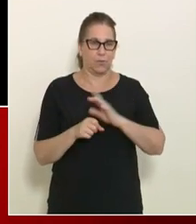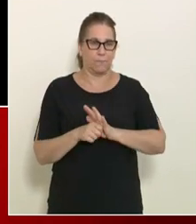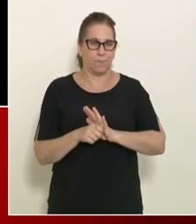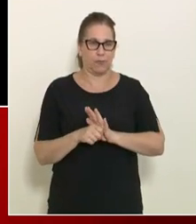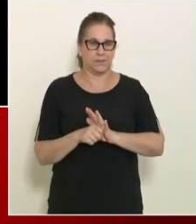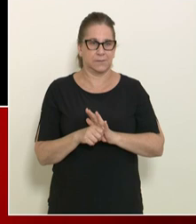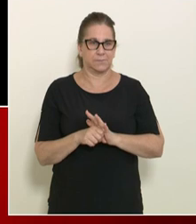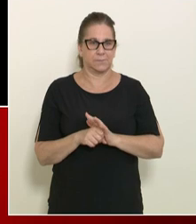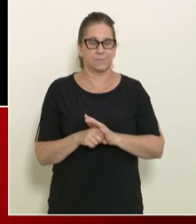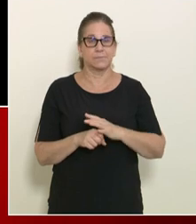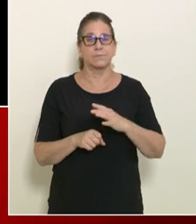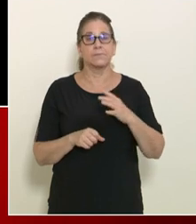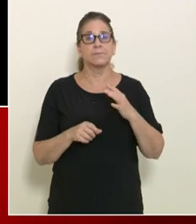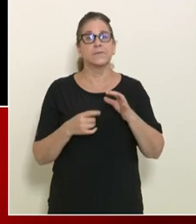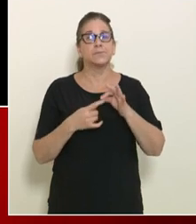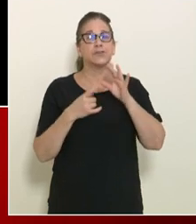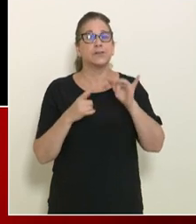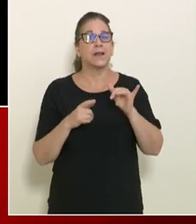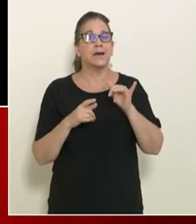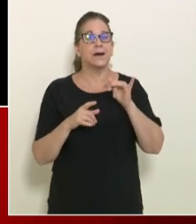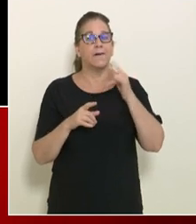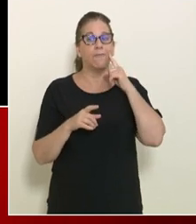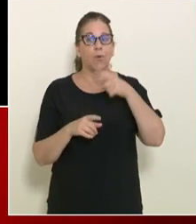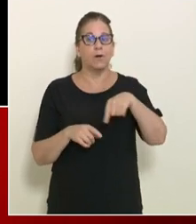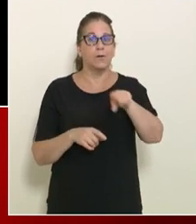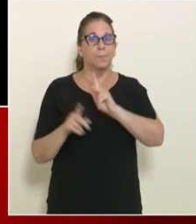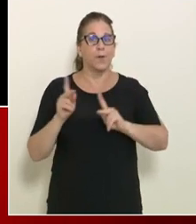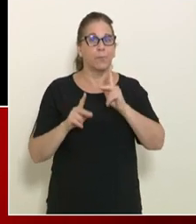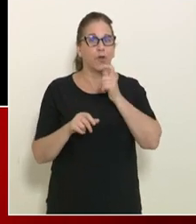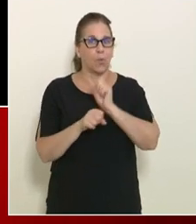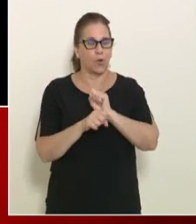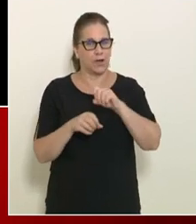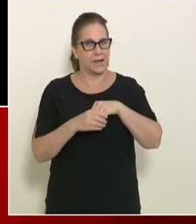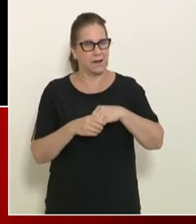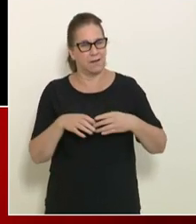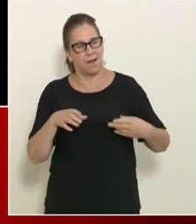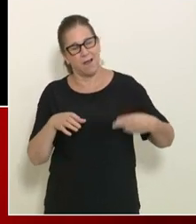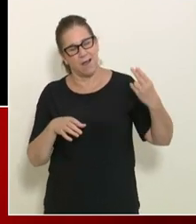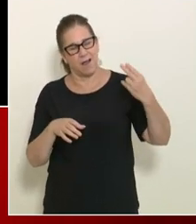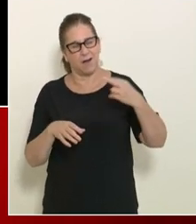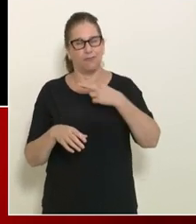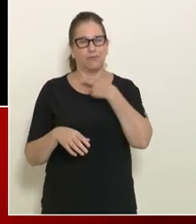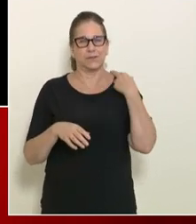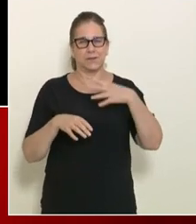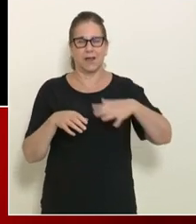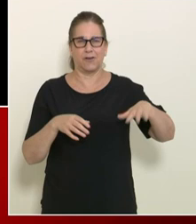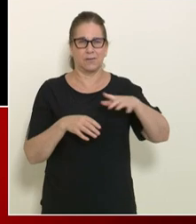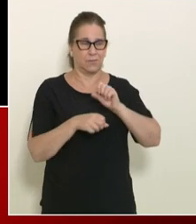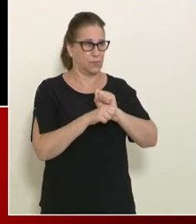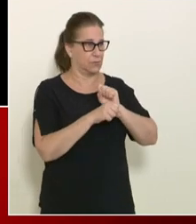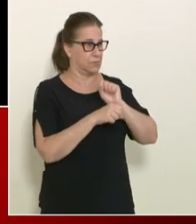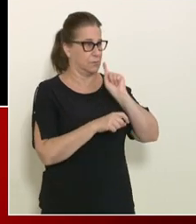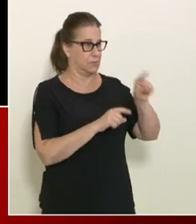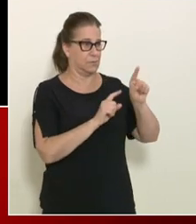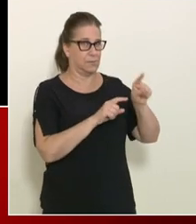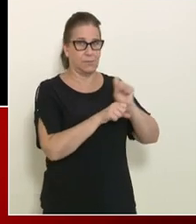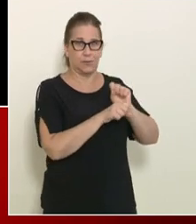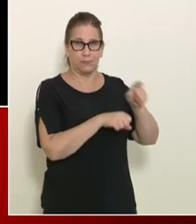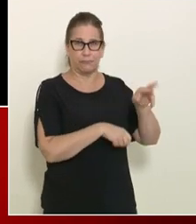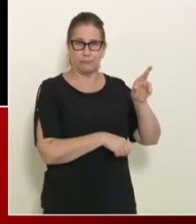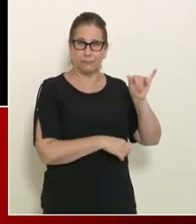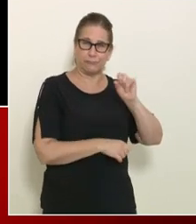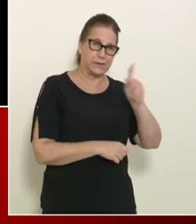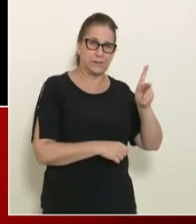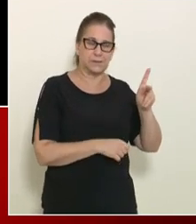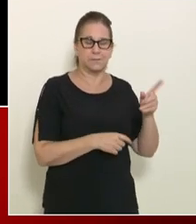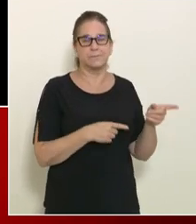settings, are at risk of complications from COVID-19, and have been exposed to a person who has